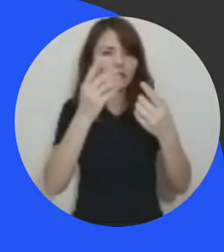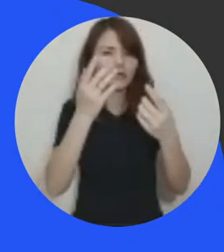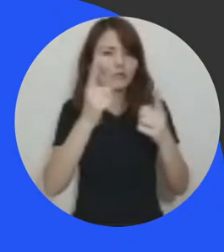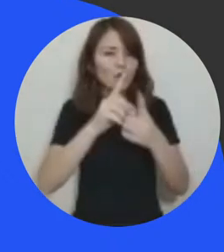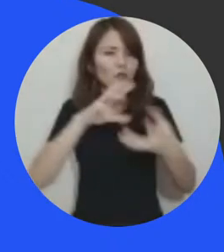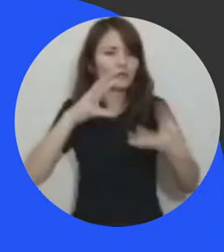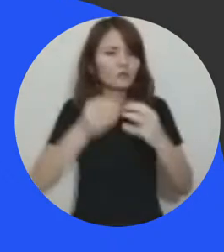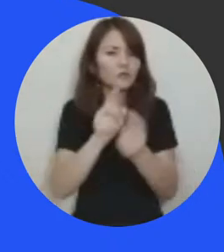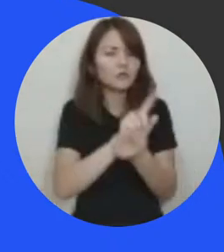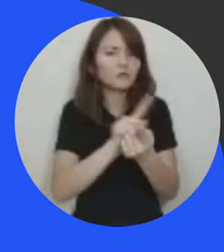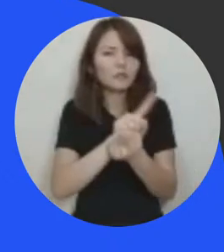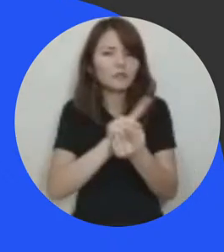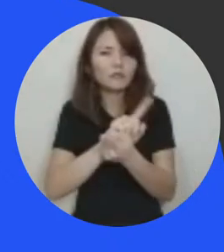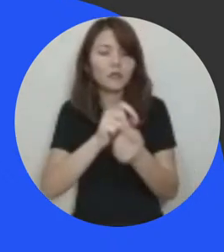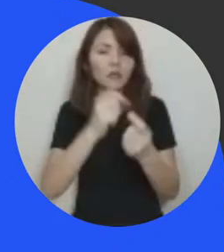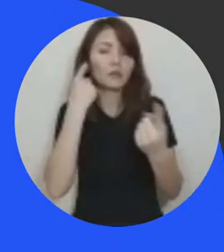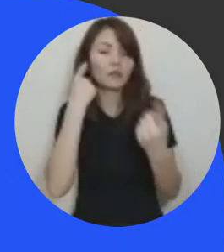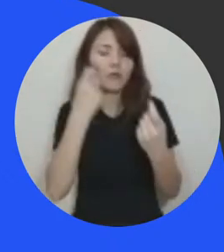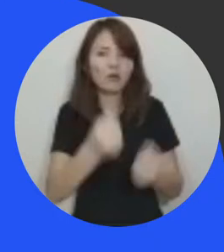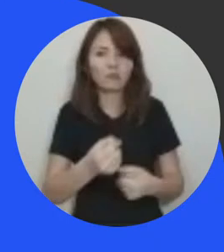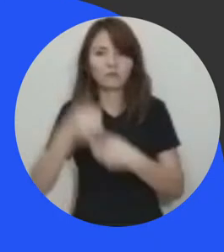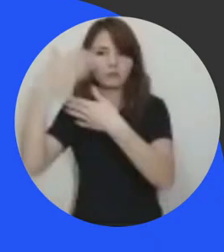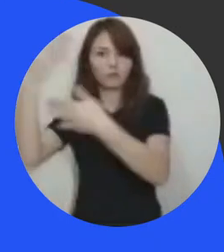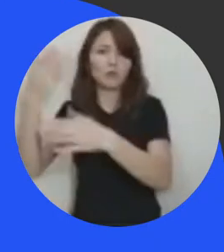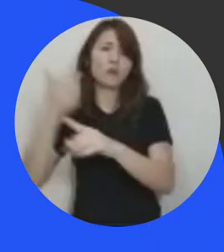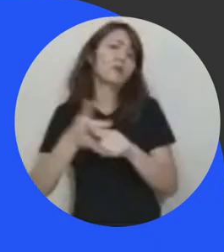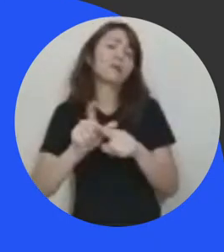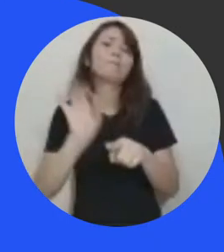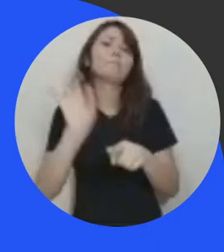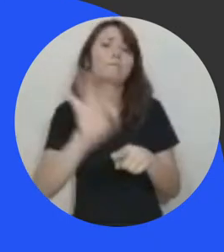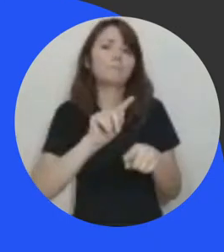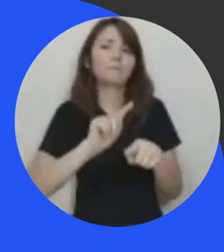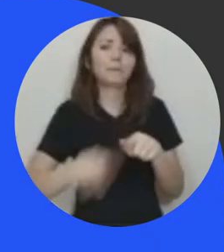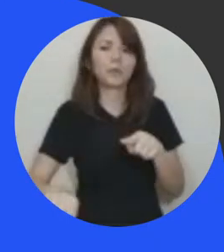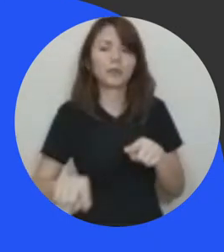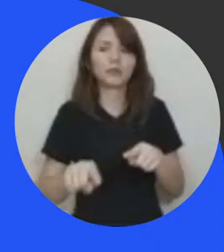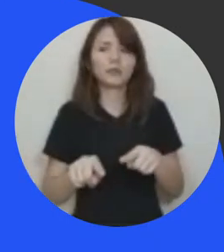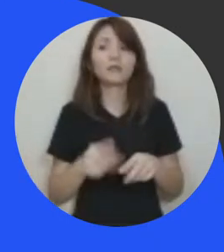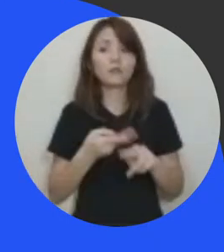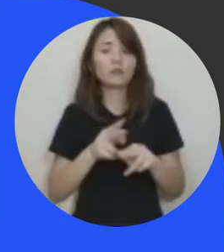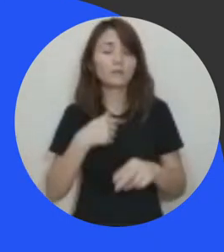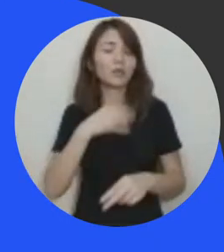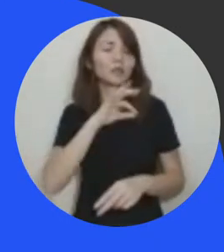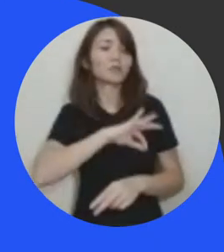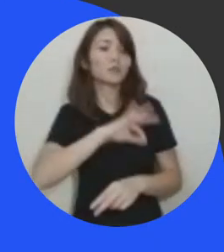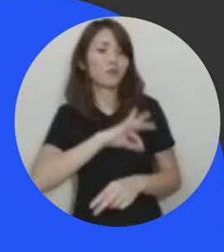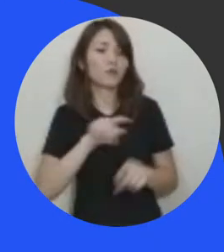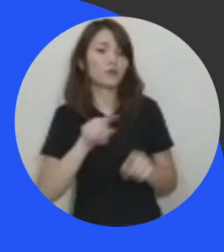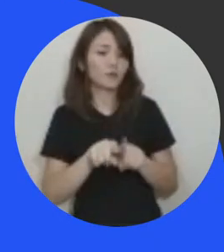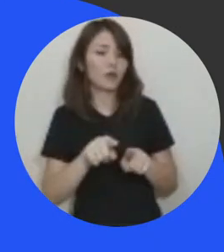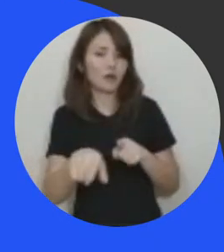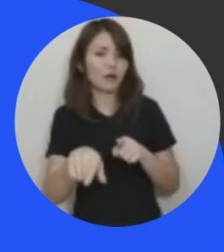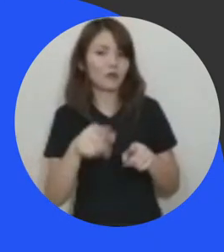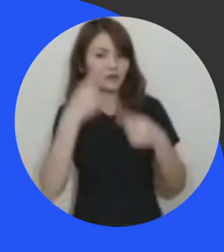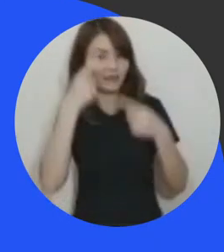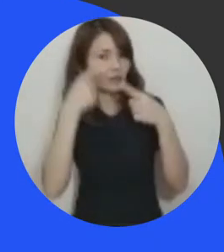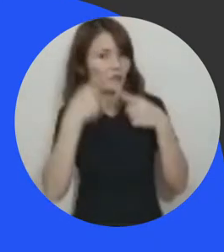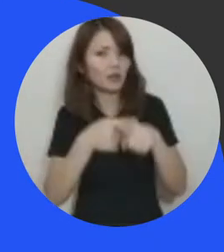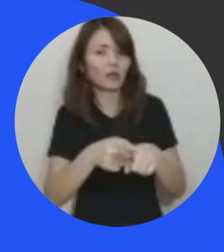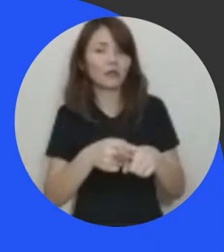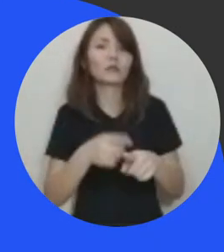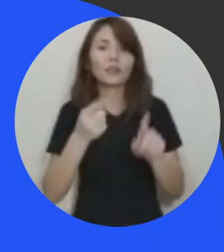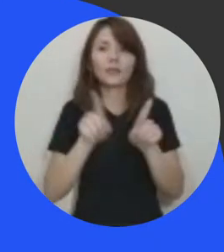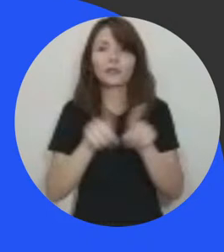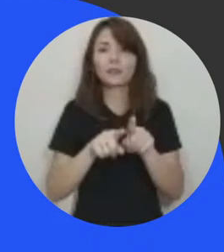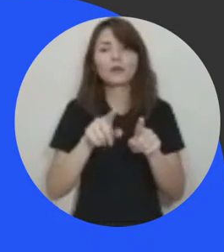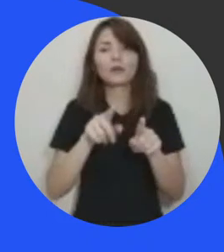very quickly. We use this type of approach for lots of other organisms as well, and we can answer lots of interesting